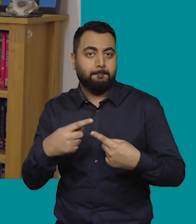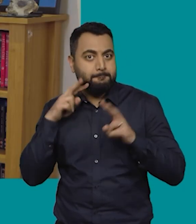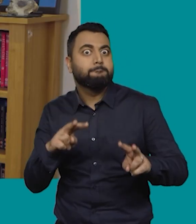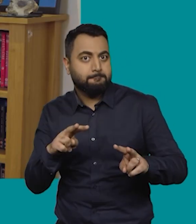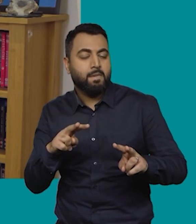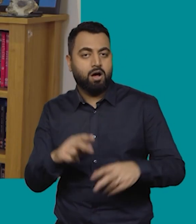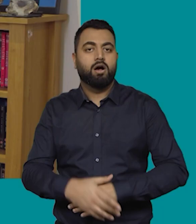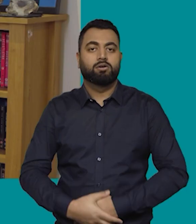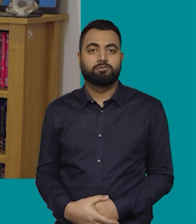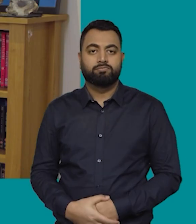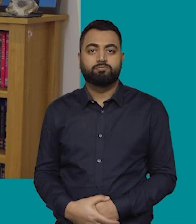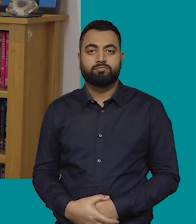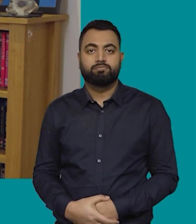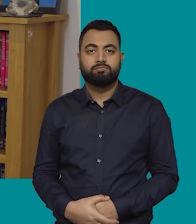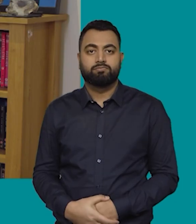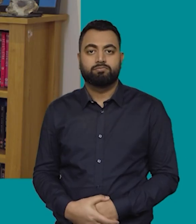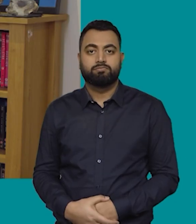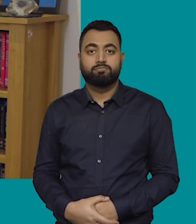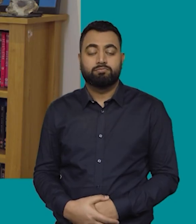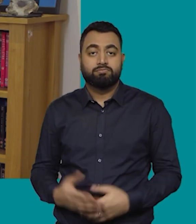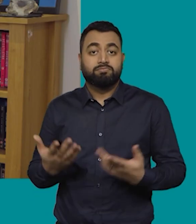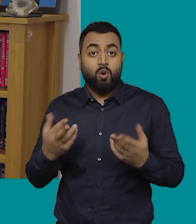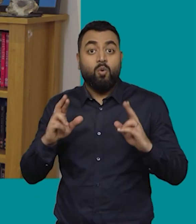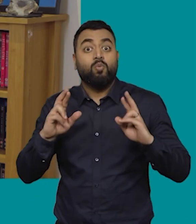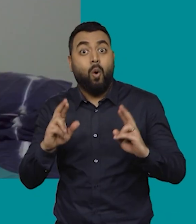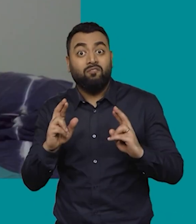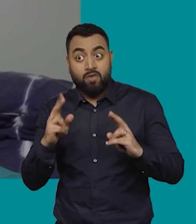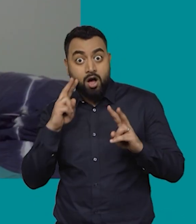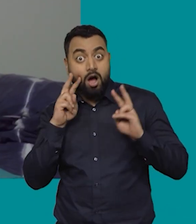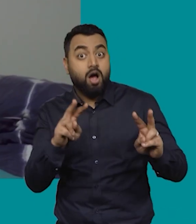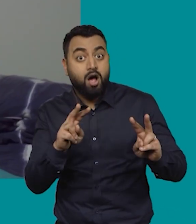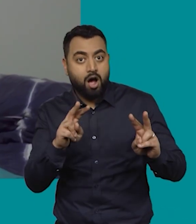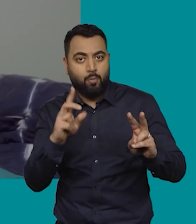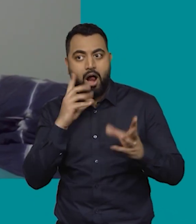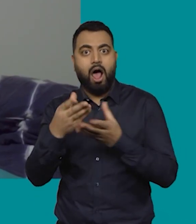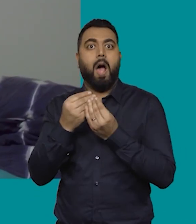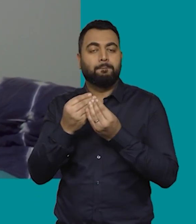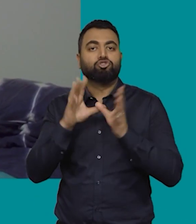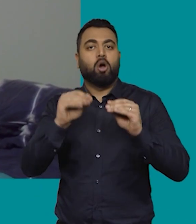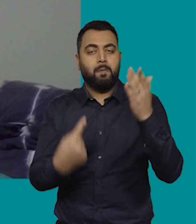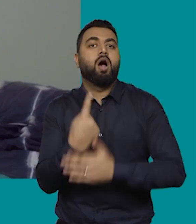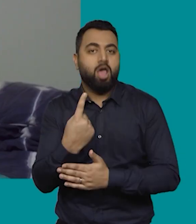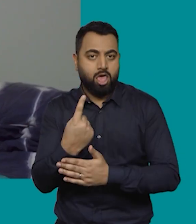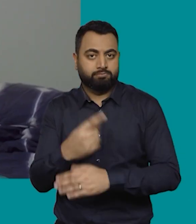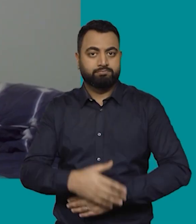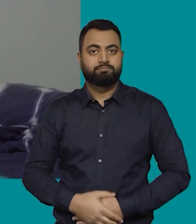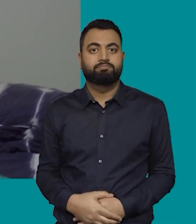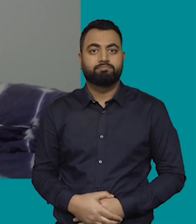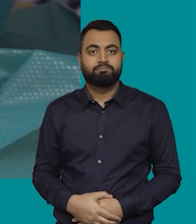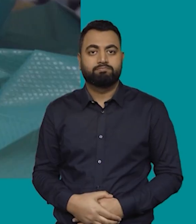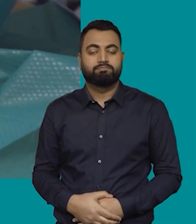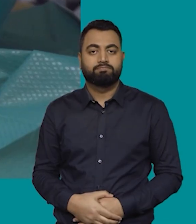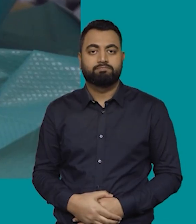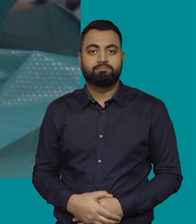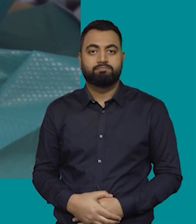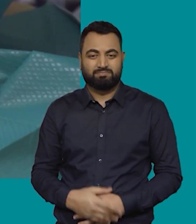lookout for it, and then hopefully by doing that it reduces the chances of it happening. With things like the catheter, particularly if PAs haven't necessarily